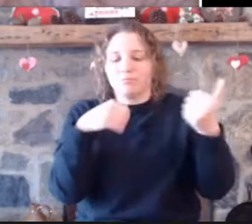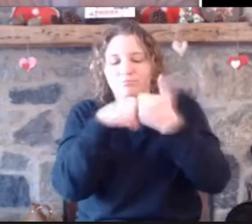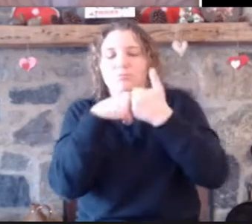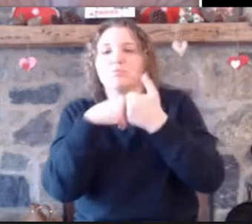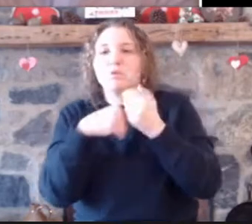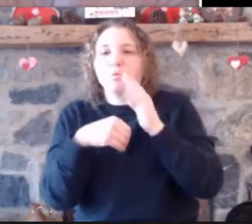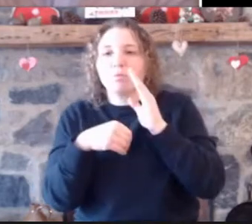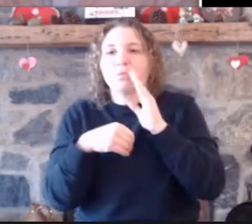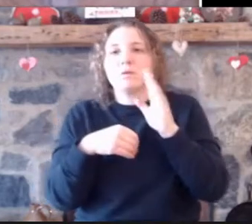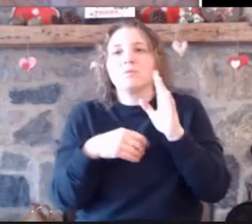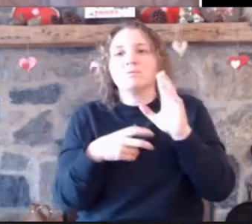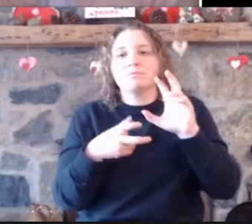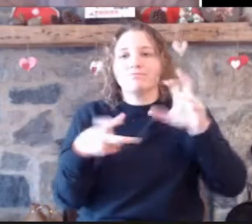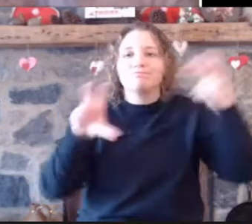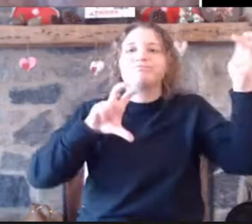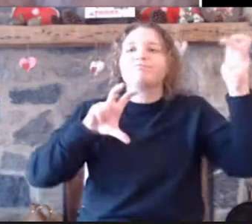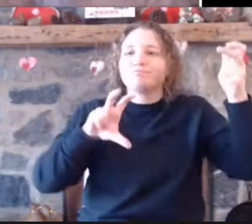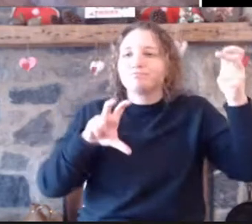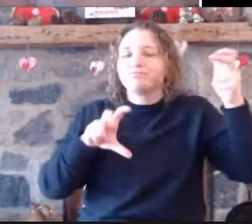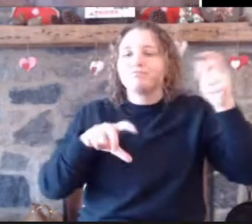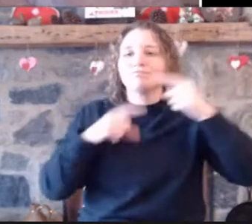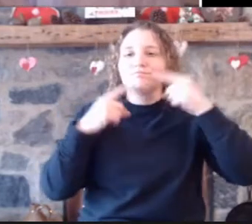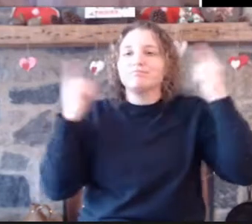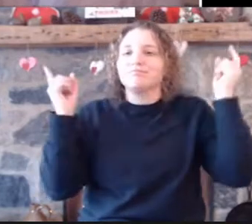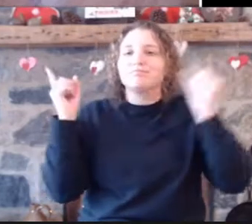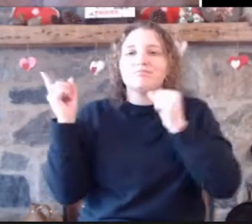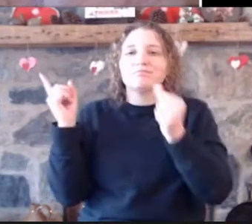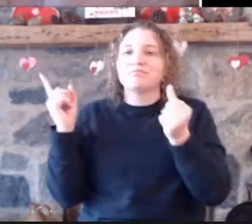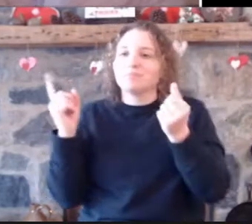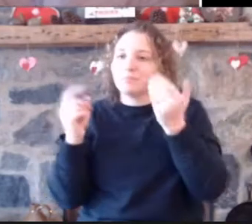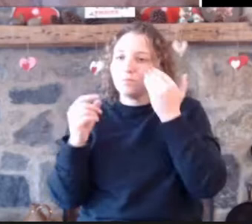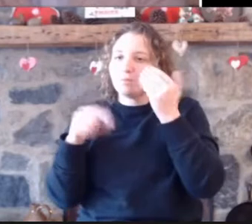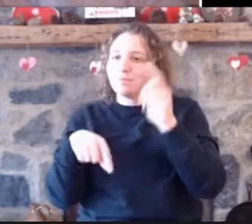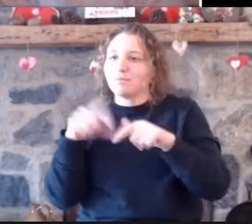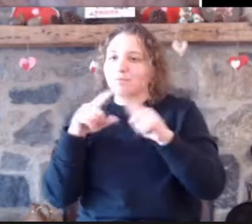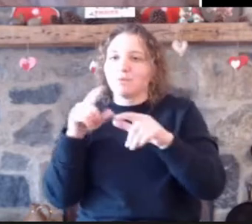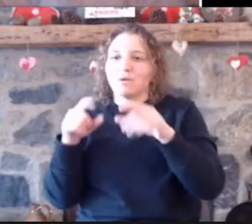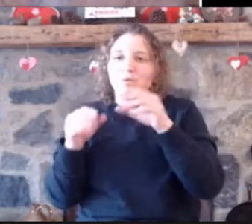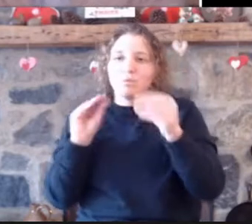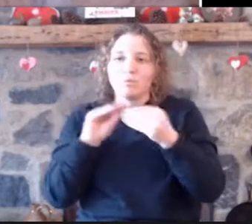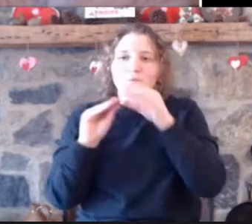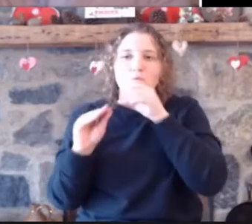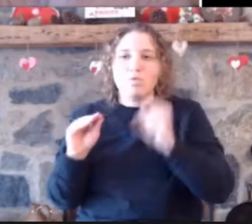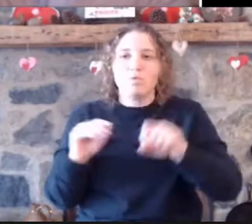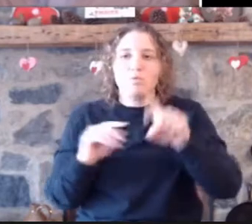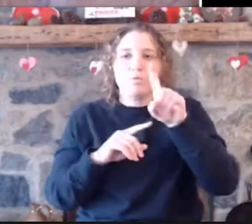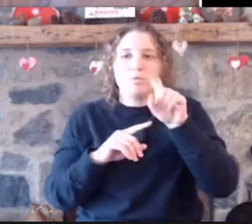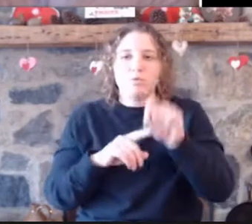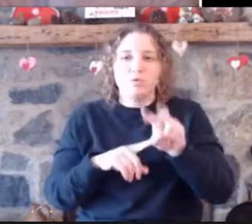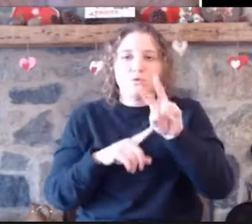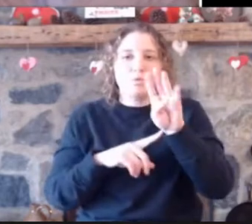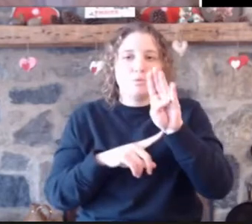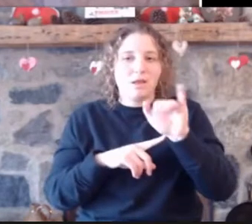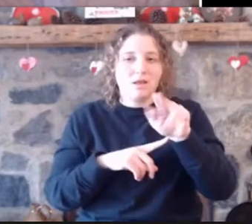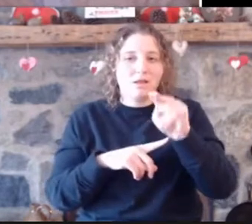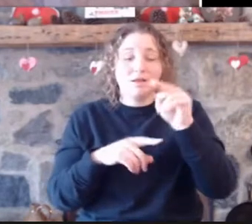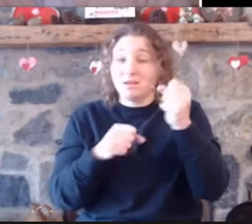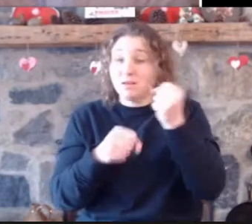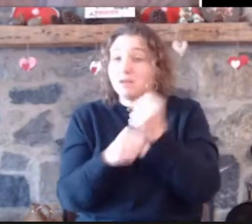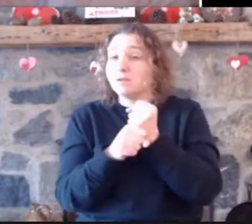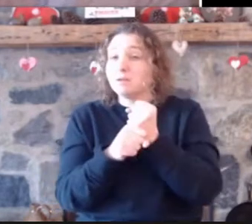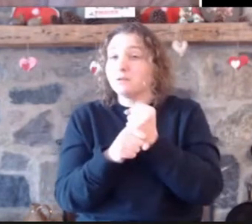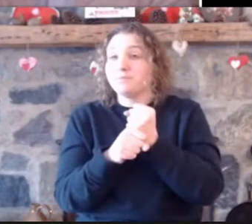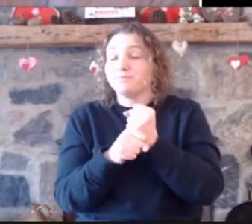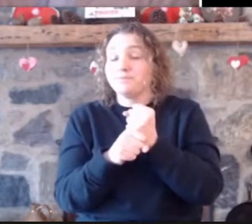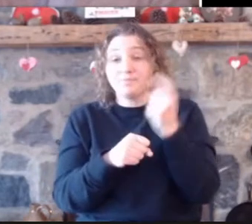and the gravity would be so damaging that it doesn't work. So we know it can't be any older than 1.2 based on what we observe. Dry land have formed,